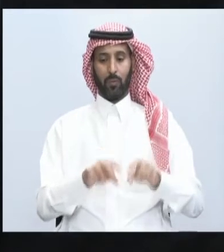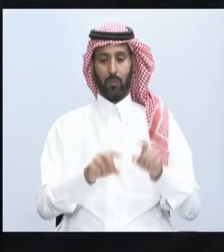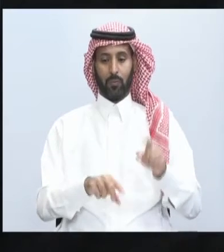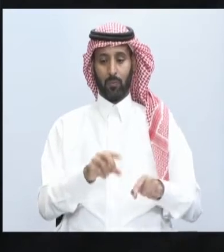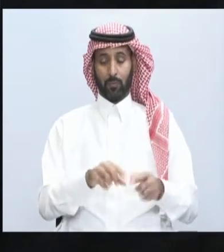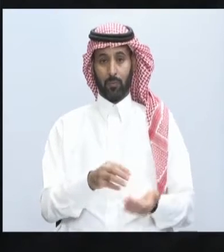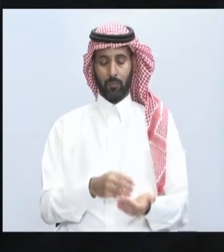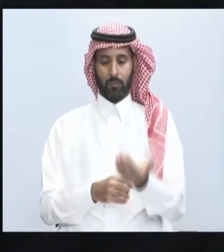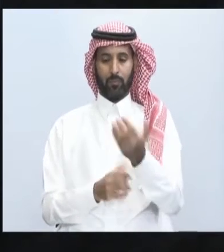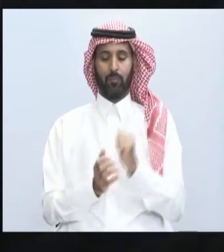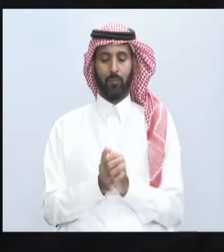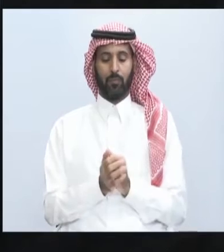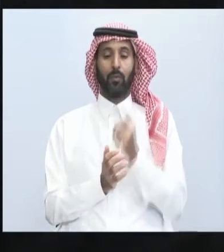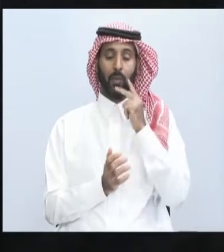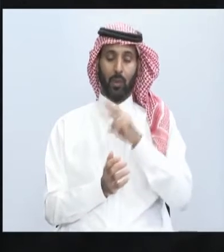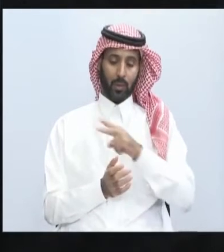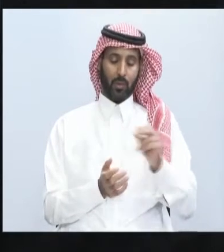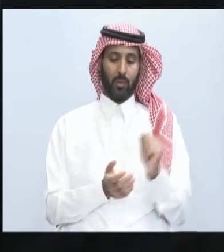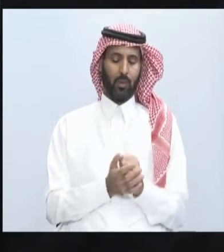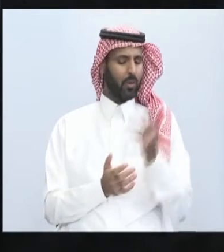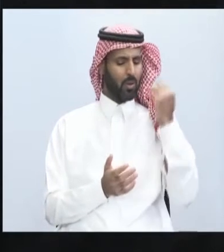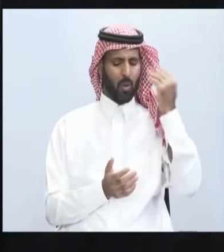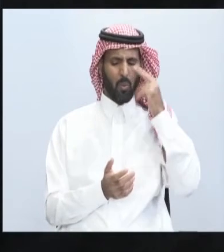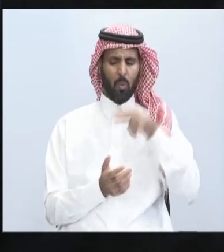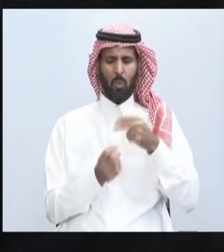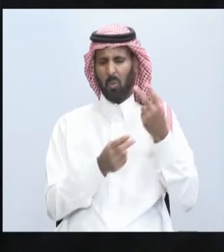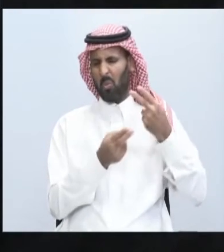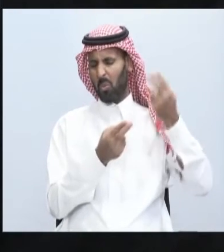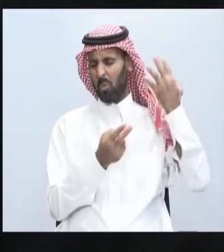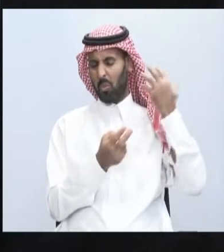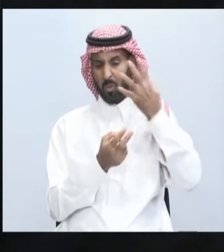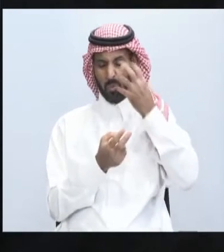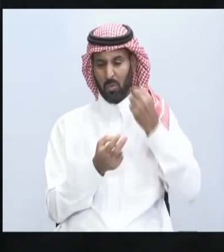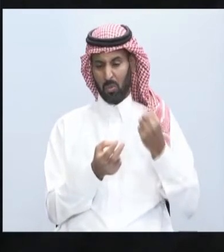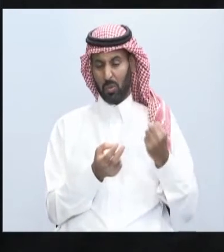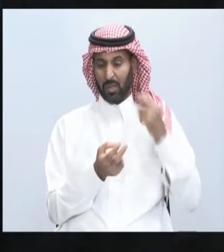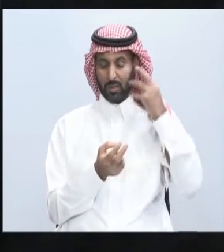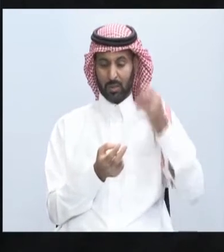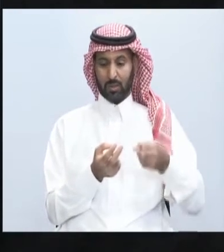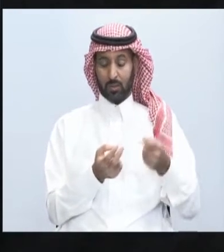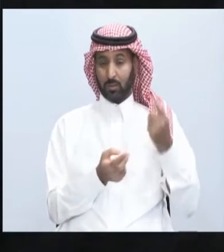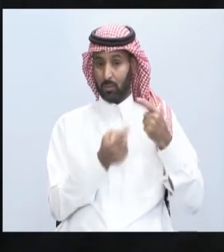have different objects. They do not look as the objects that we know